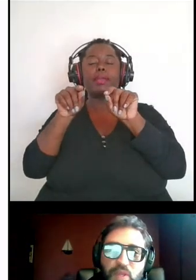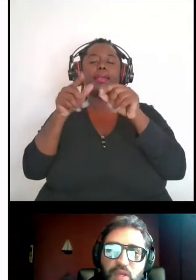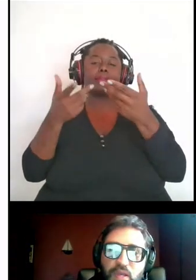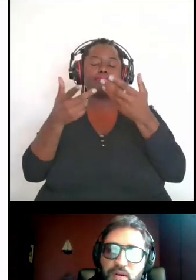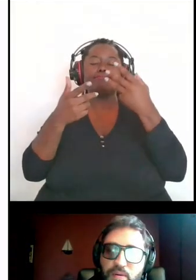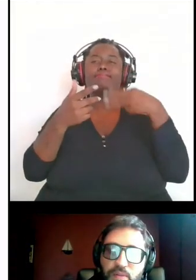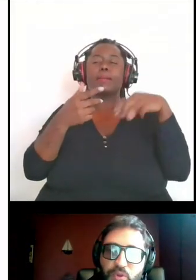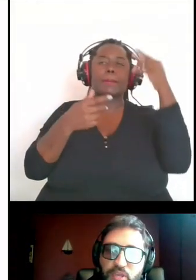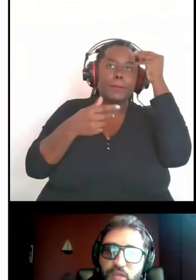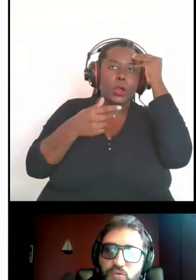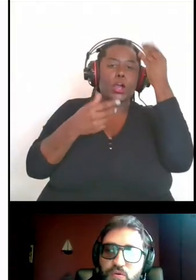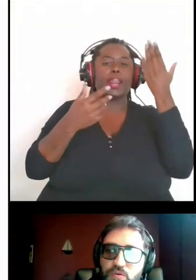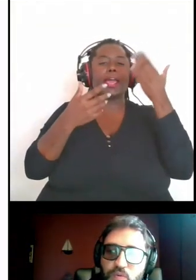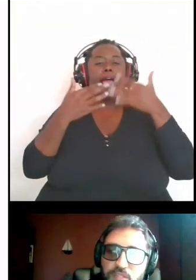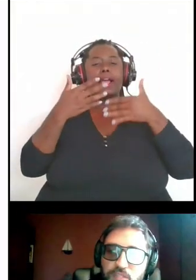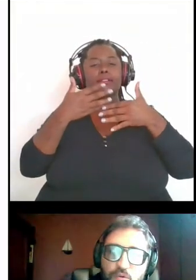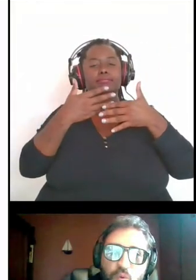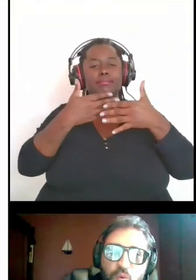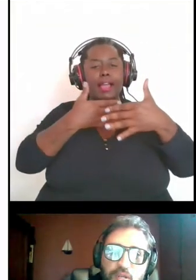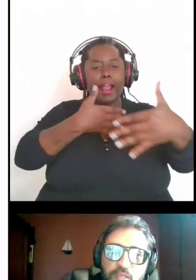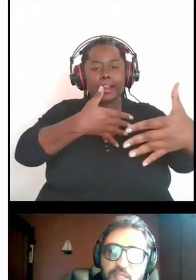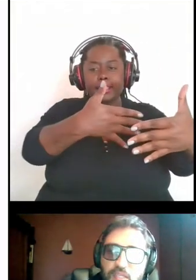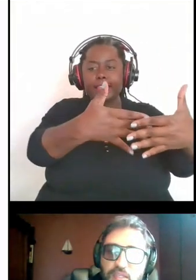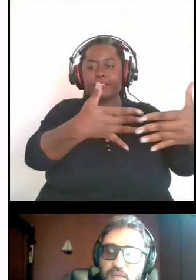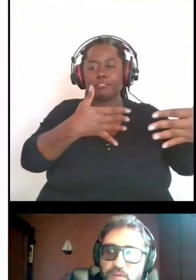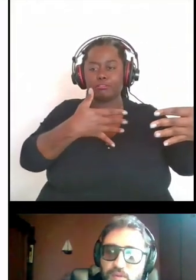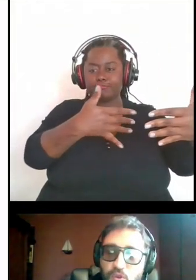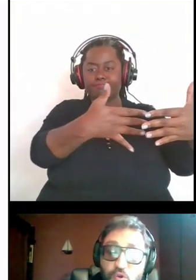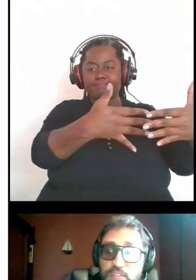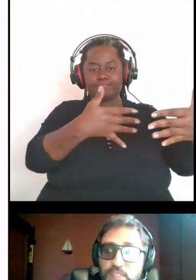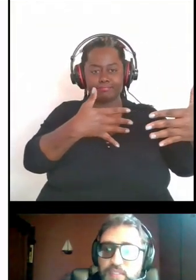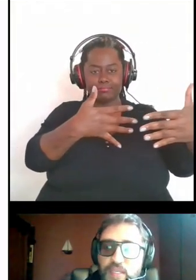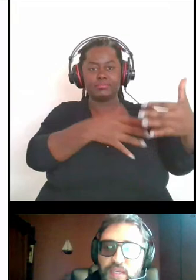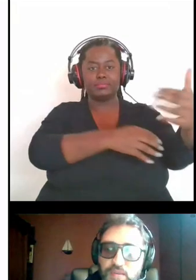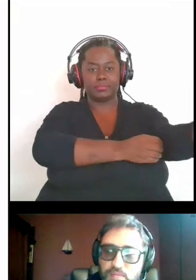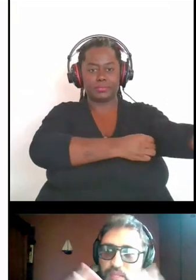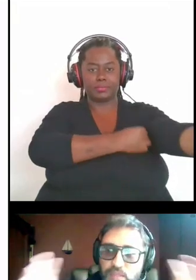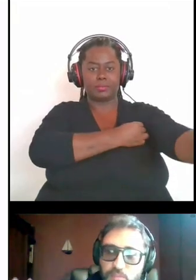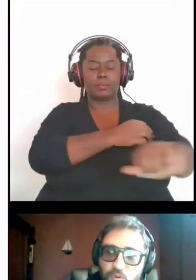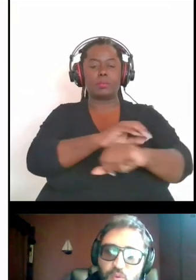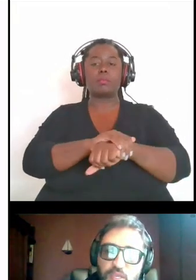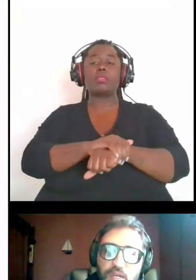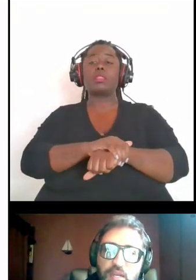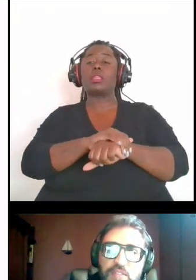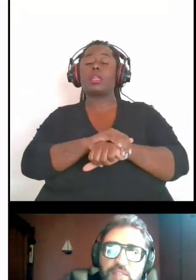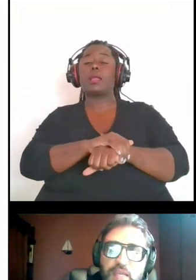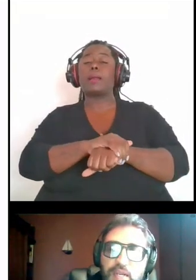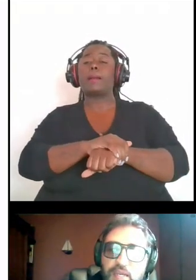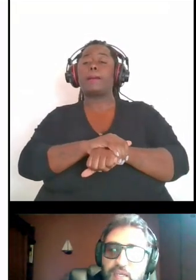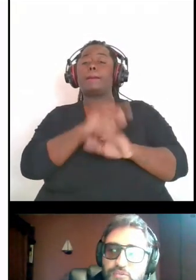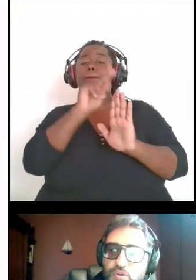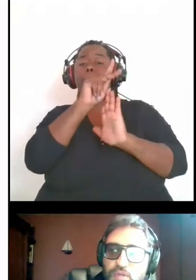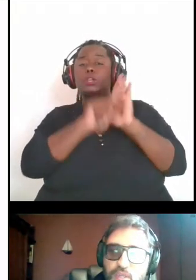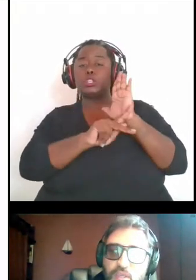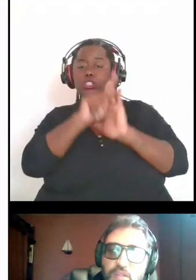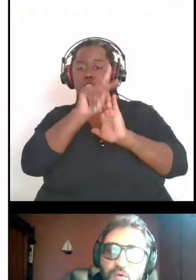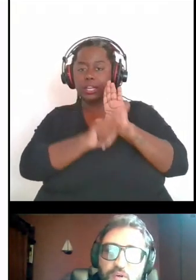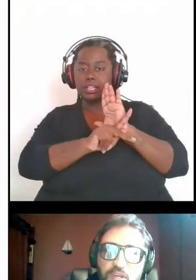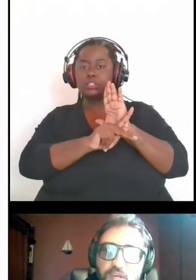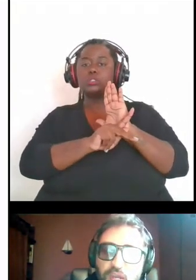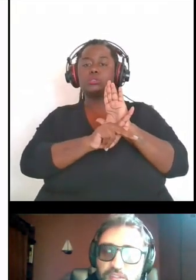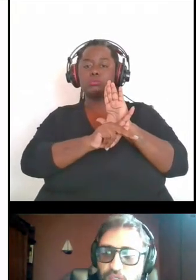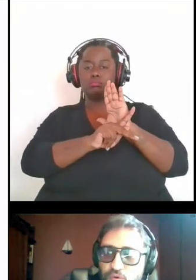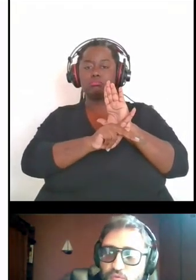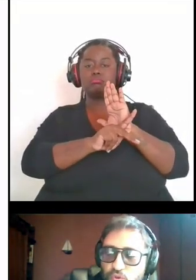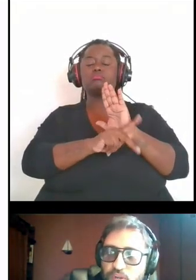and with problems of archives and memories so these